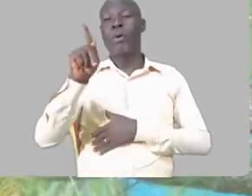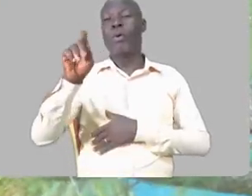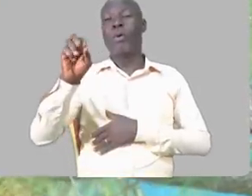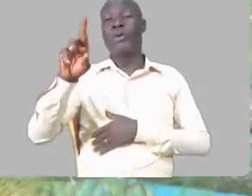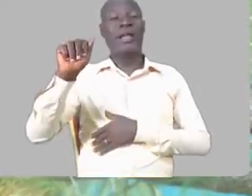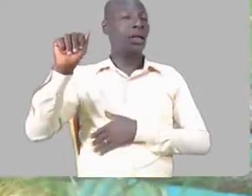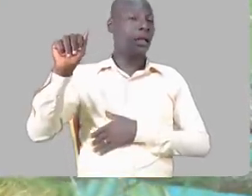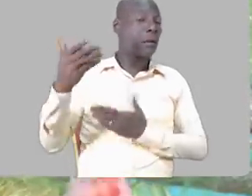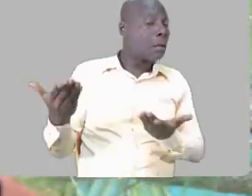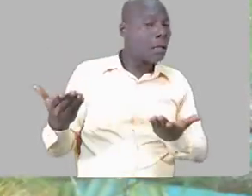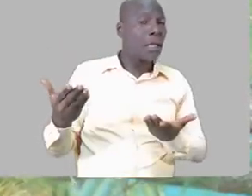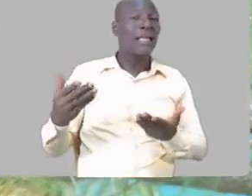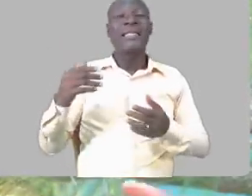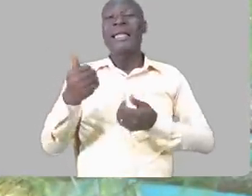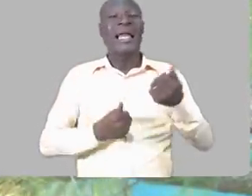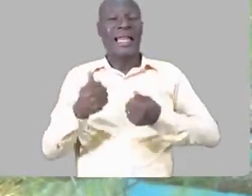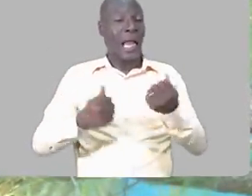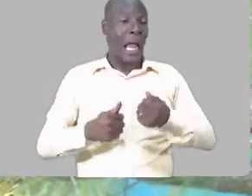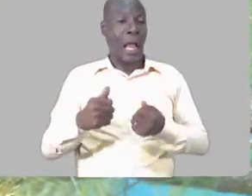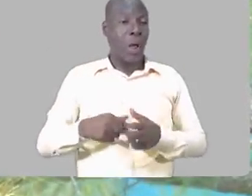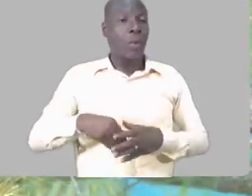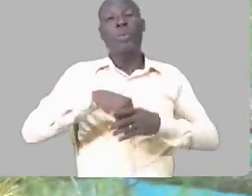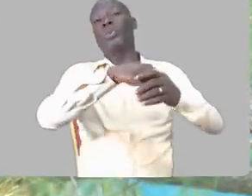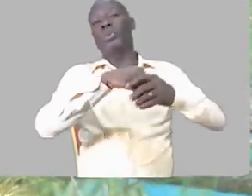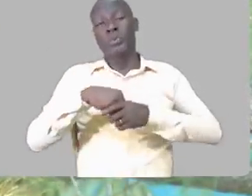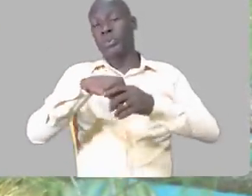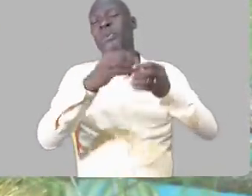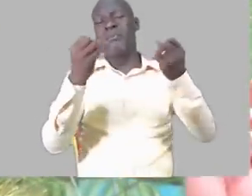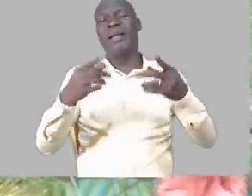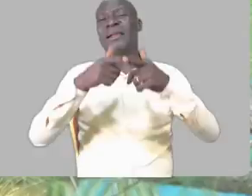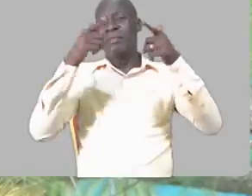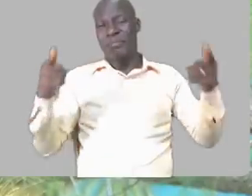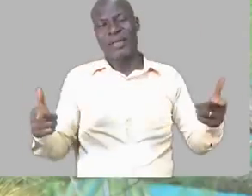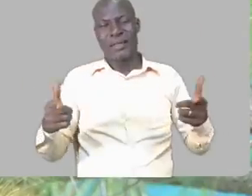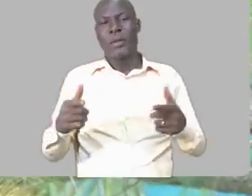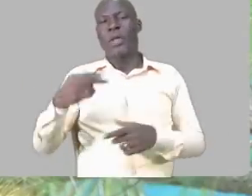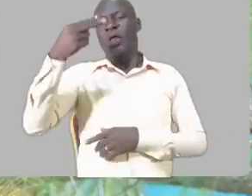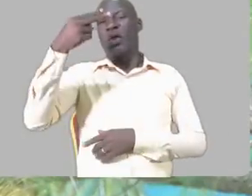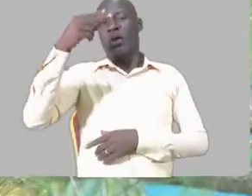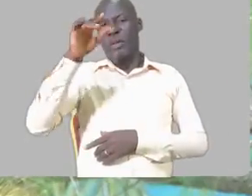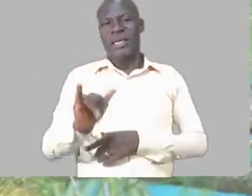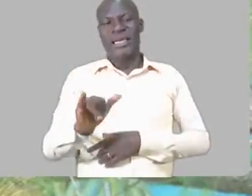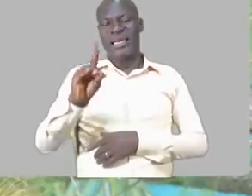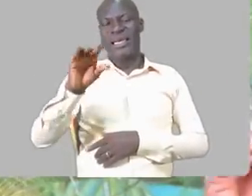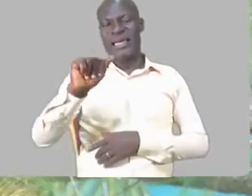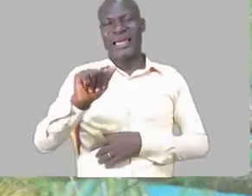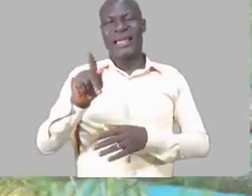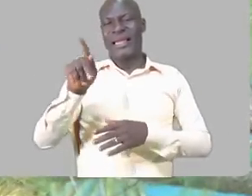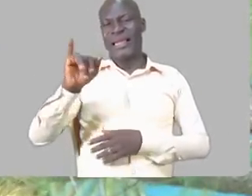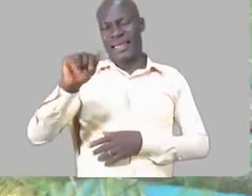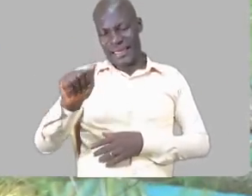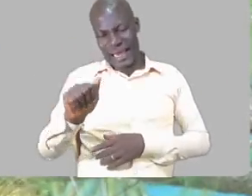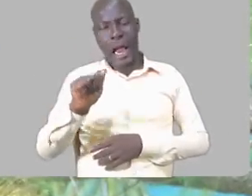breben. And Nakas, and Nam Kwan swore a mufa kasiak, Hindadia ben diabe, Hindadia ben diabe, Kiadia ben